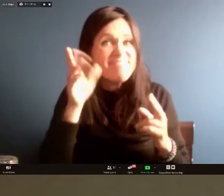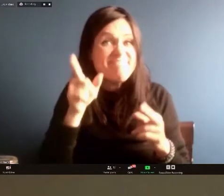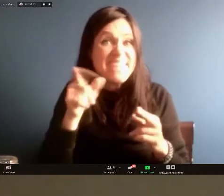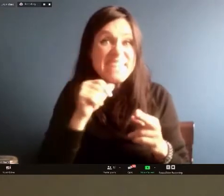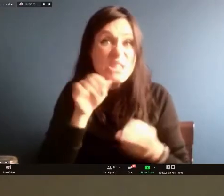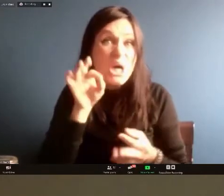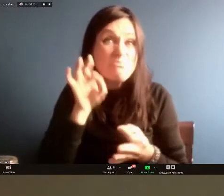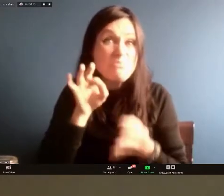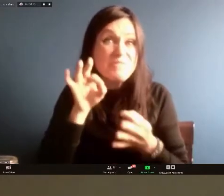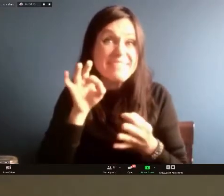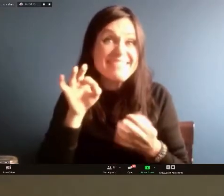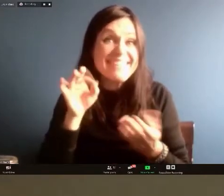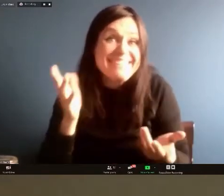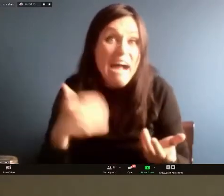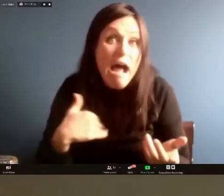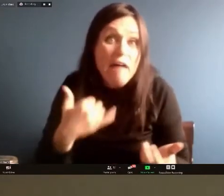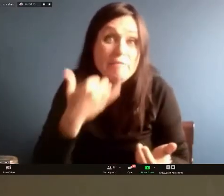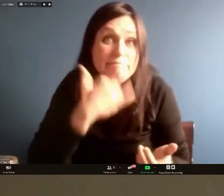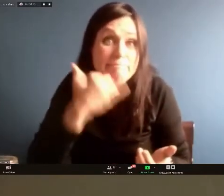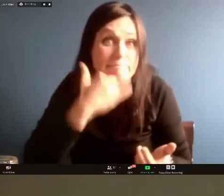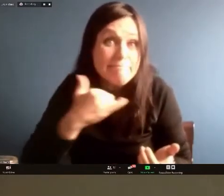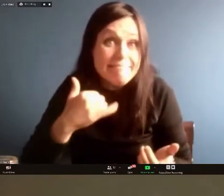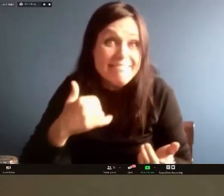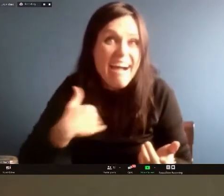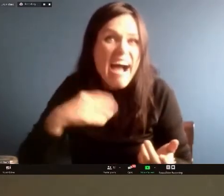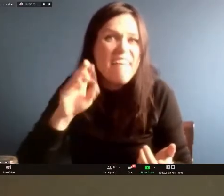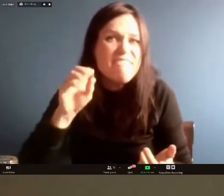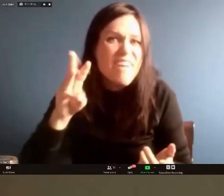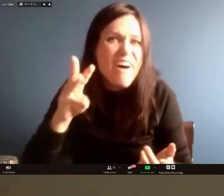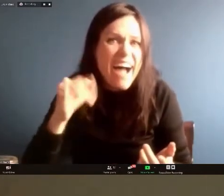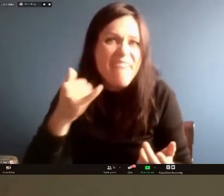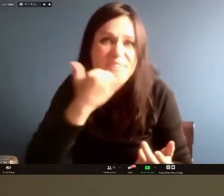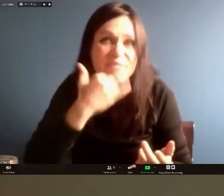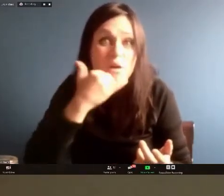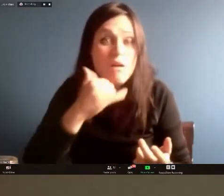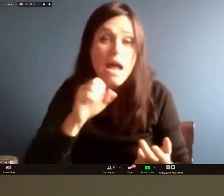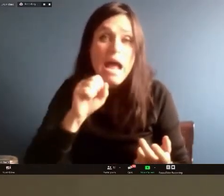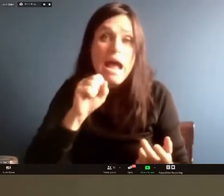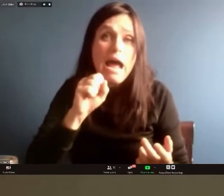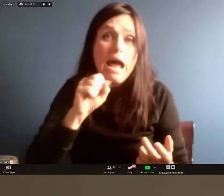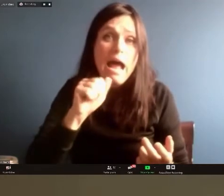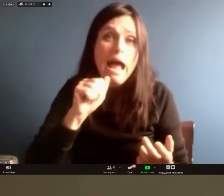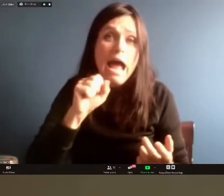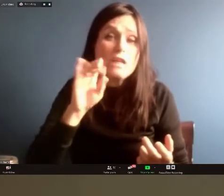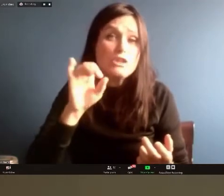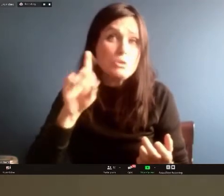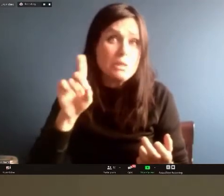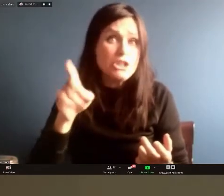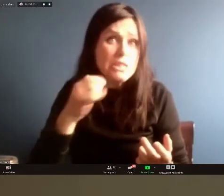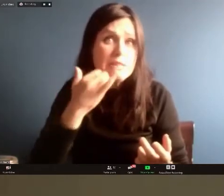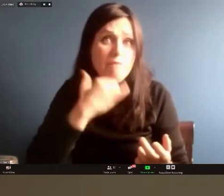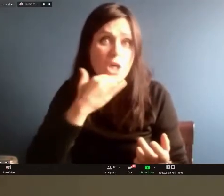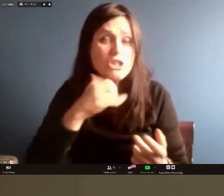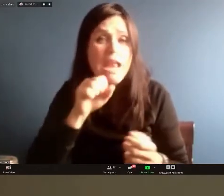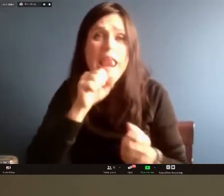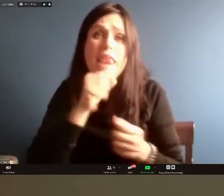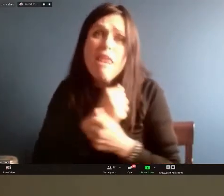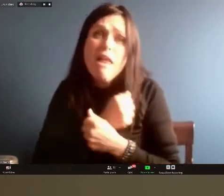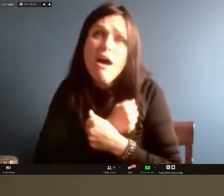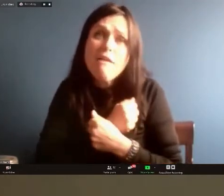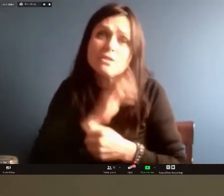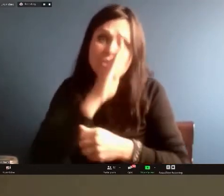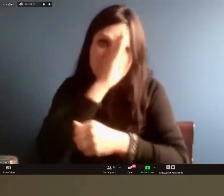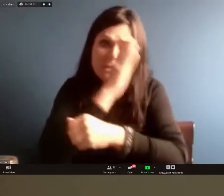all flawed. And Astrid is, she is flawed. She loves her son very much. And I